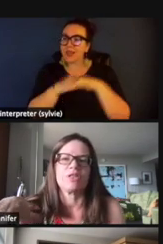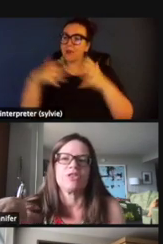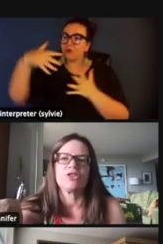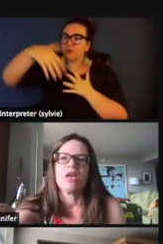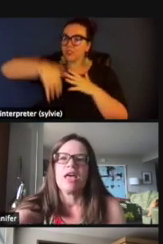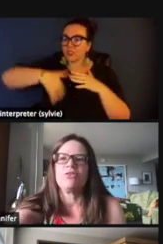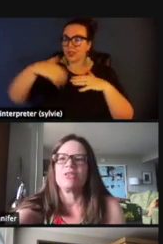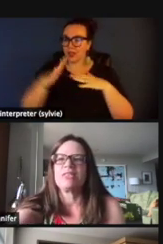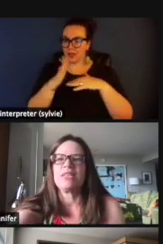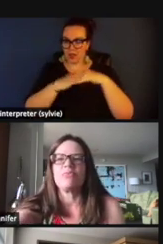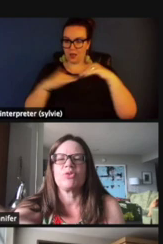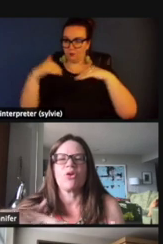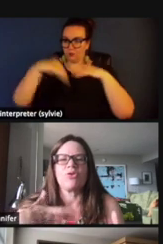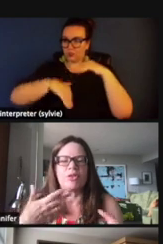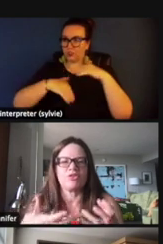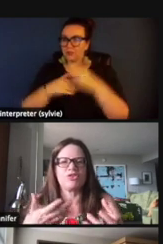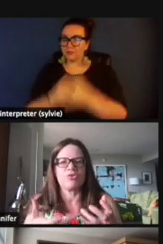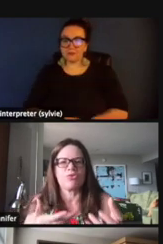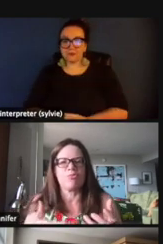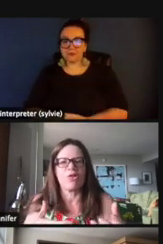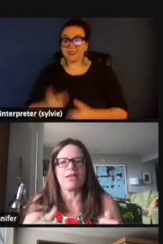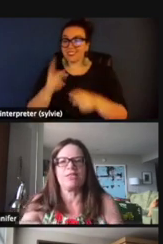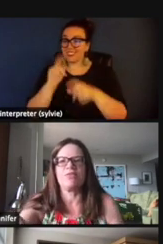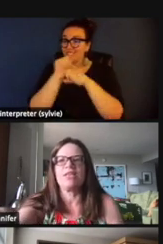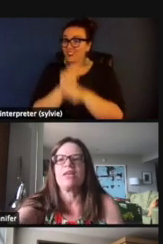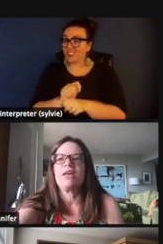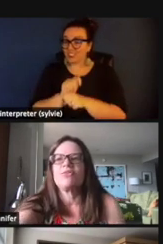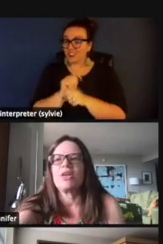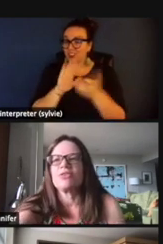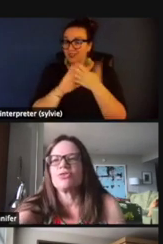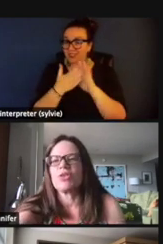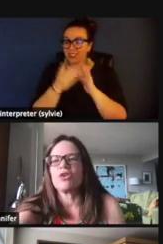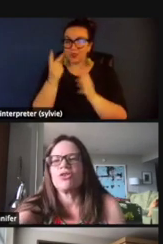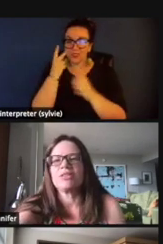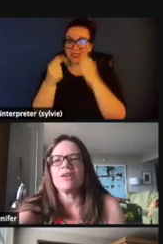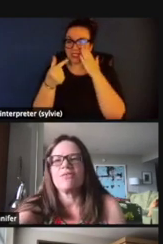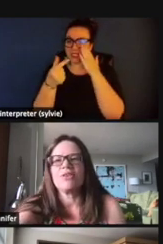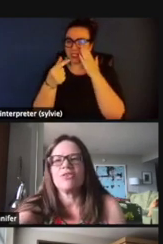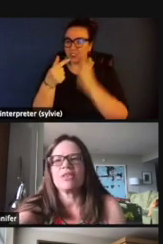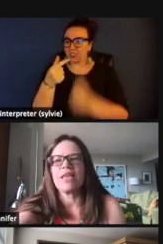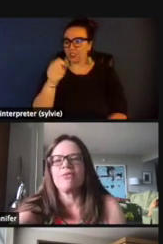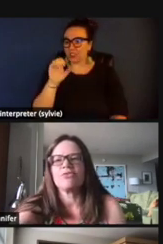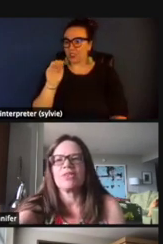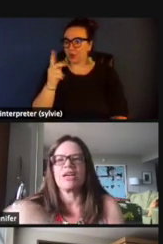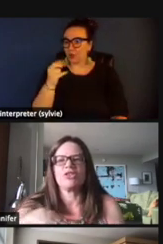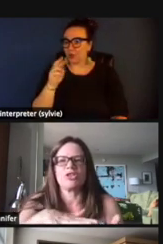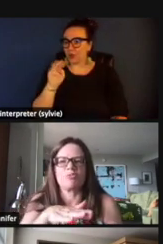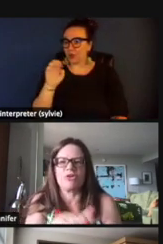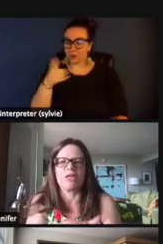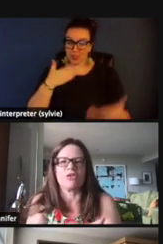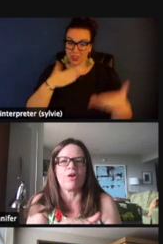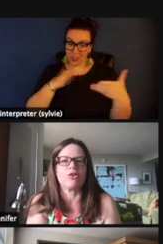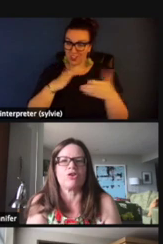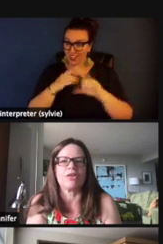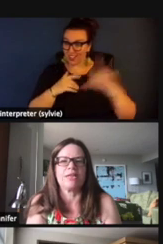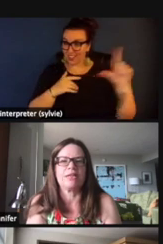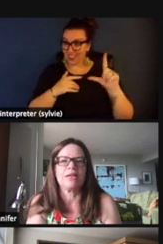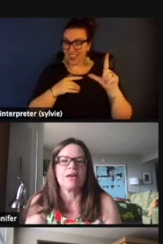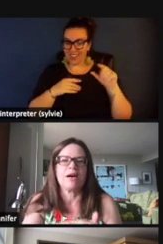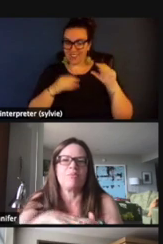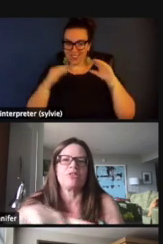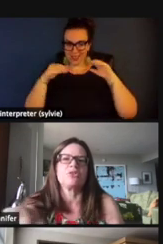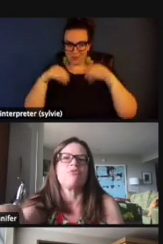traditional village, and you can see with all the geothermal activity, they cook stuff here on the left, right? They actually just put it in the ground and